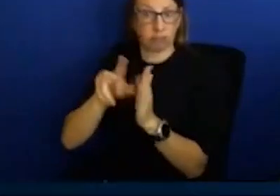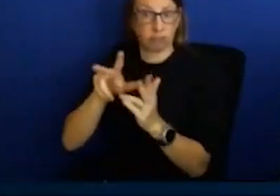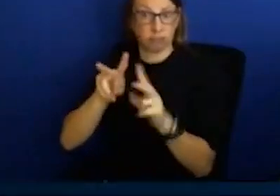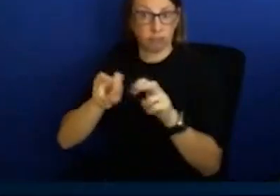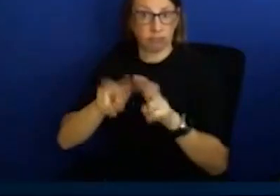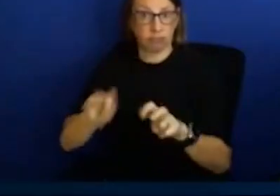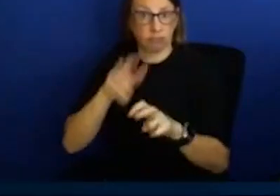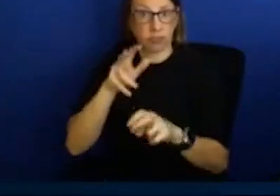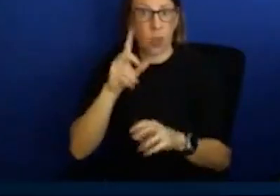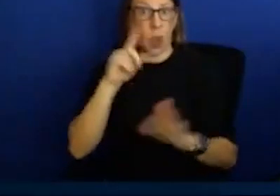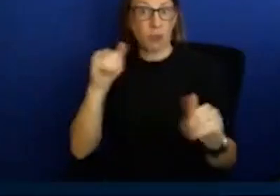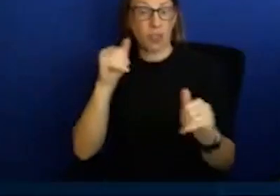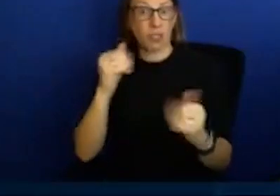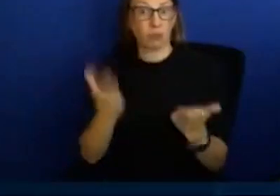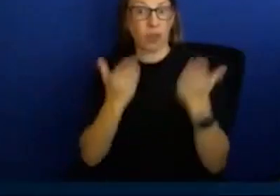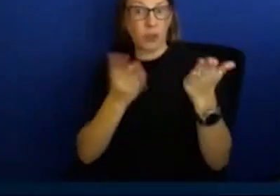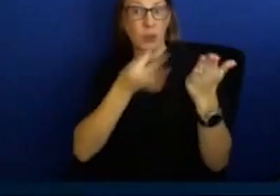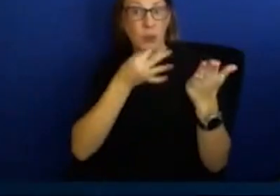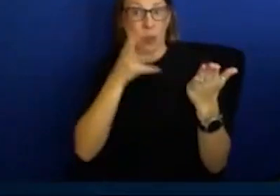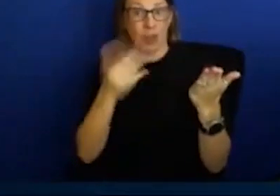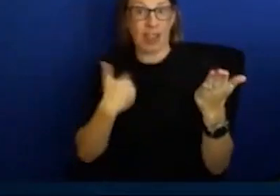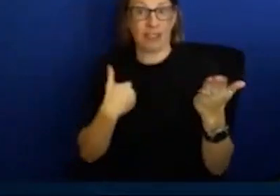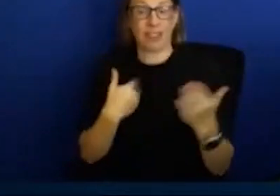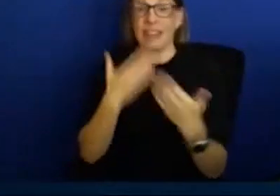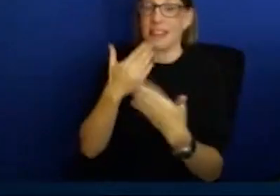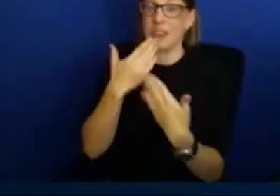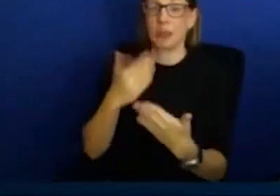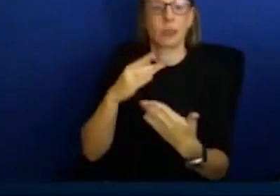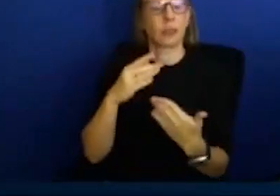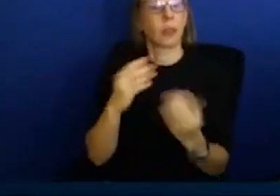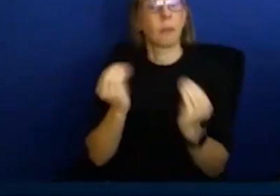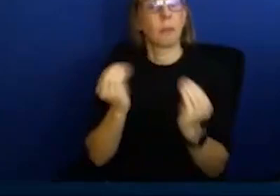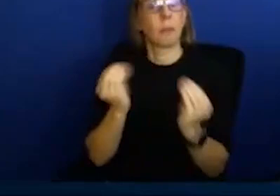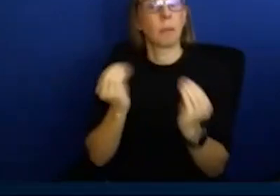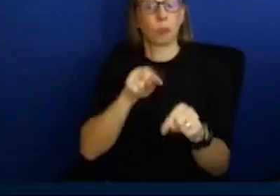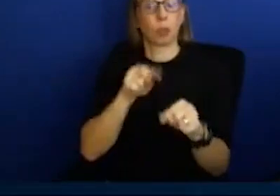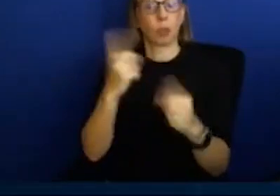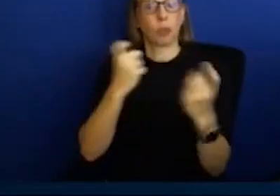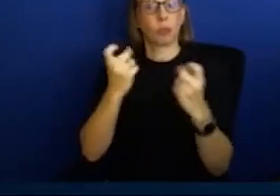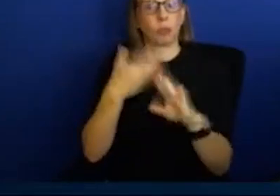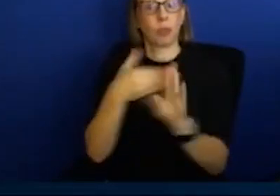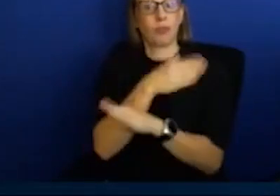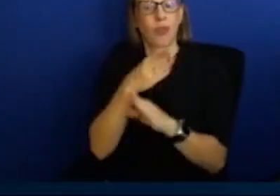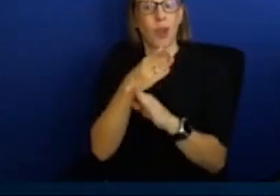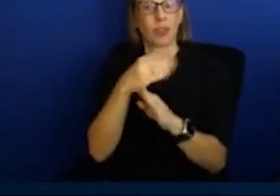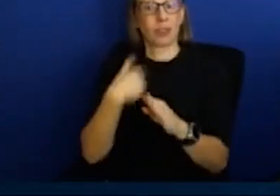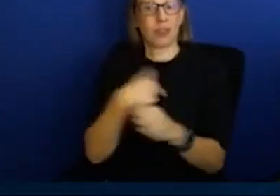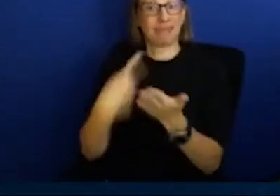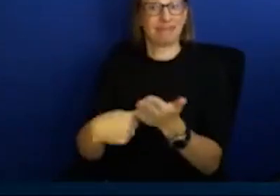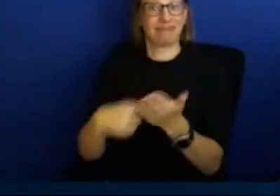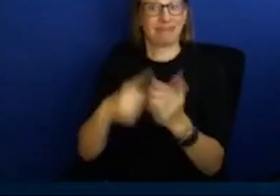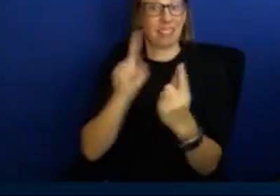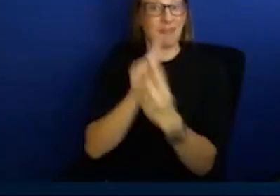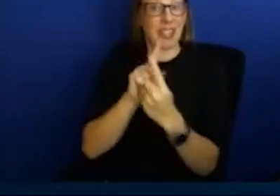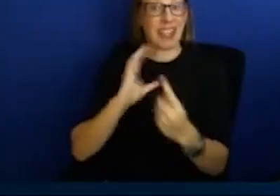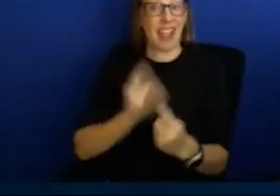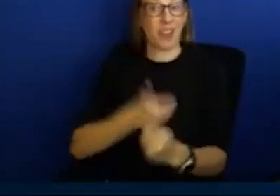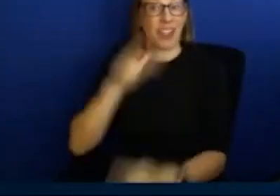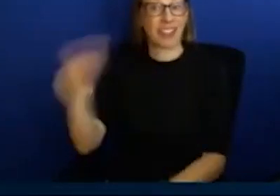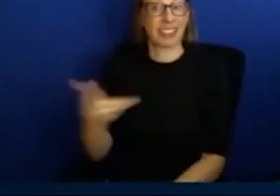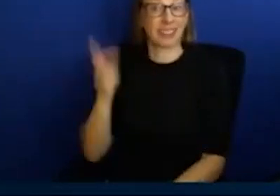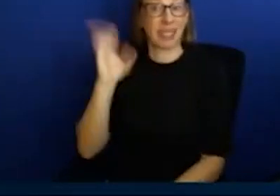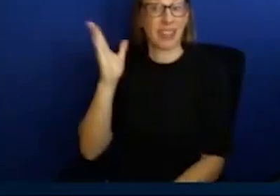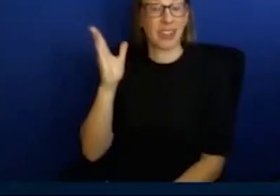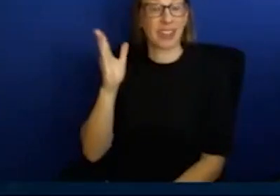All right, Dr. Hawkinson, thank you so much for that. Any other reporter questions today before we get to our guest? All right, well, let's get